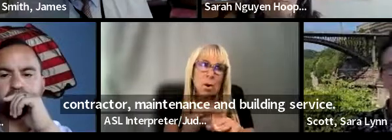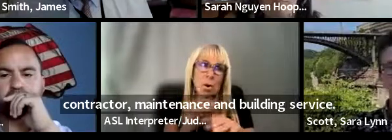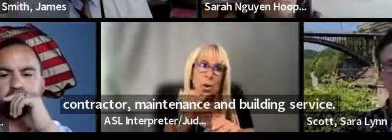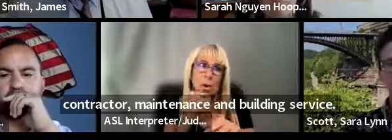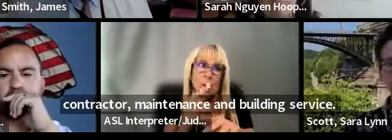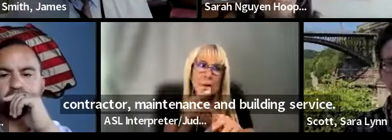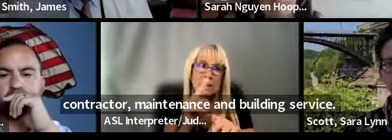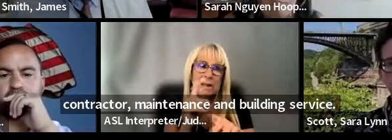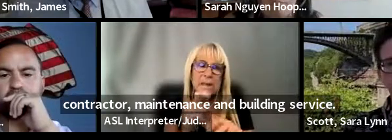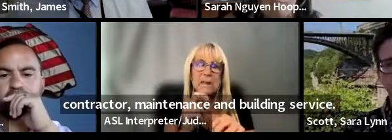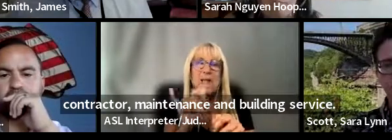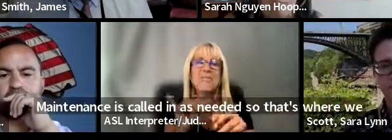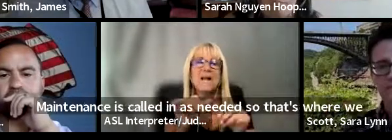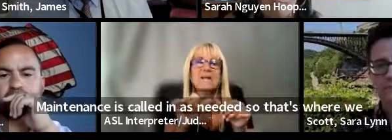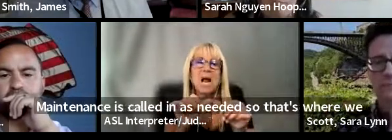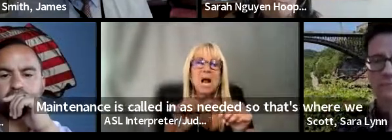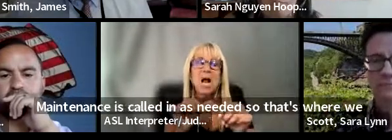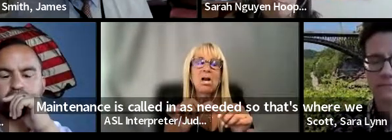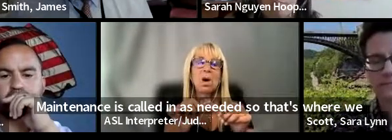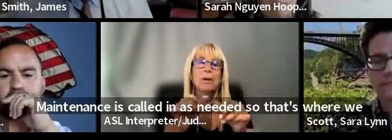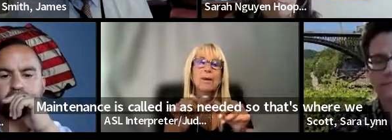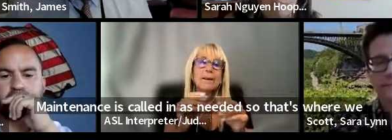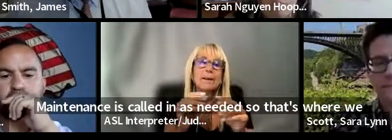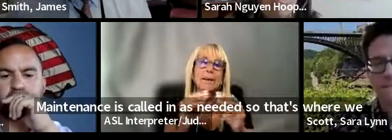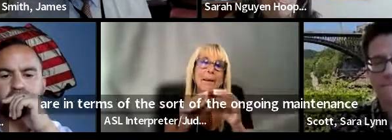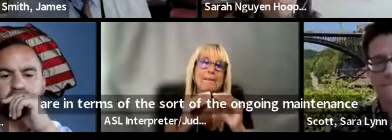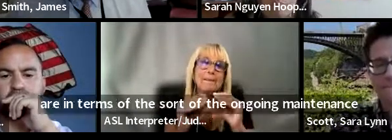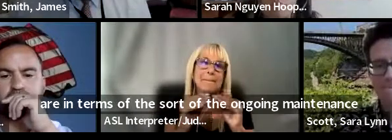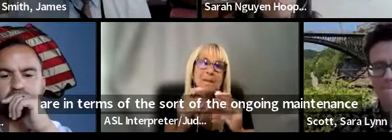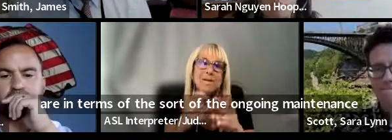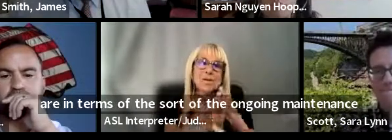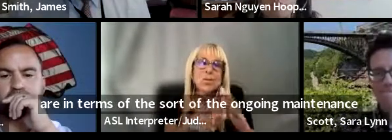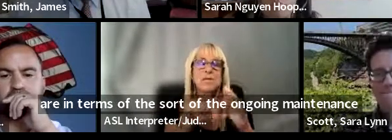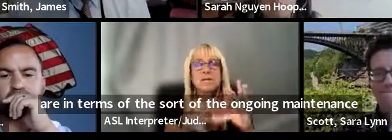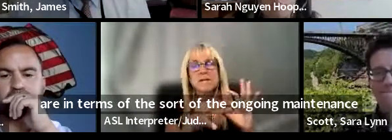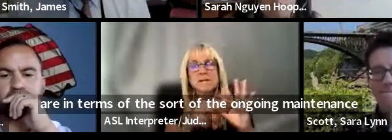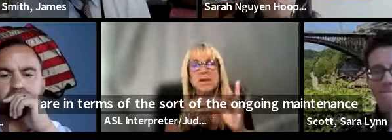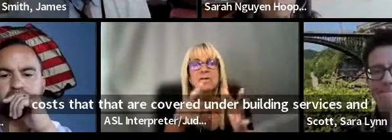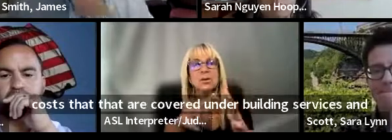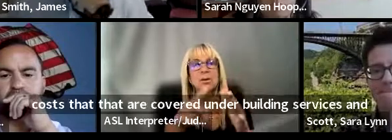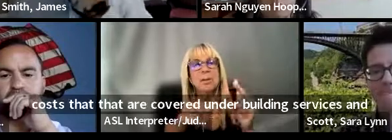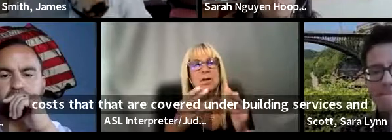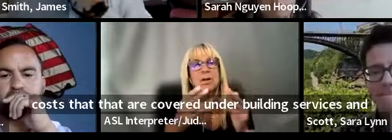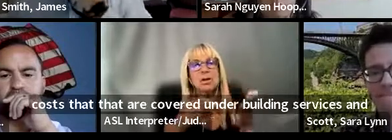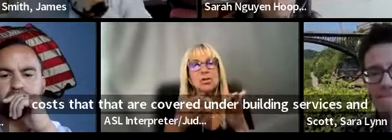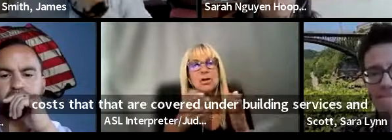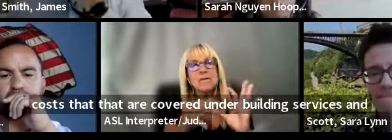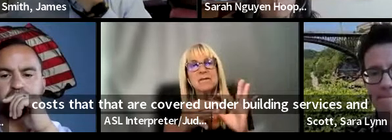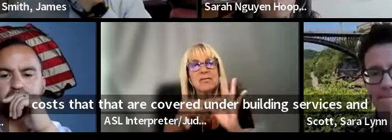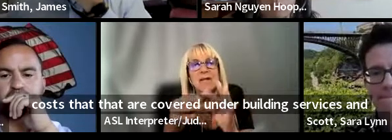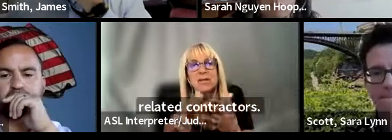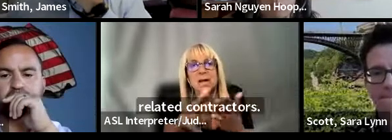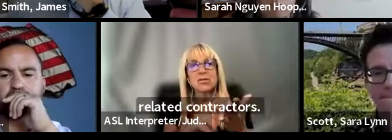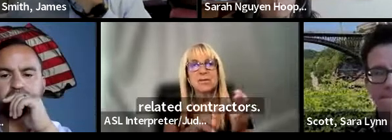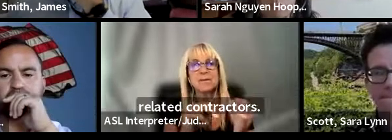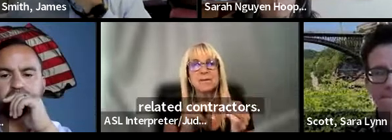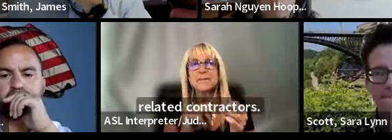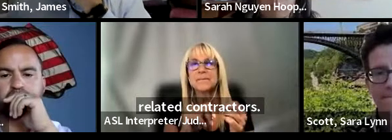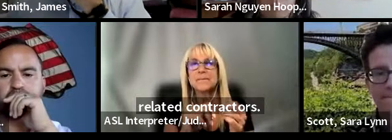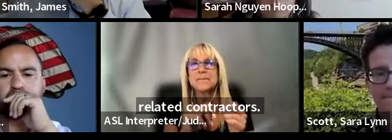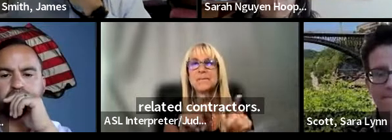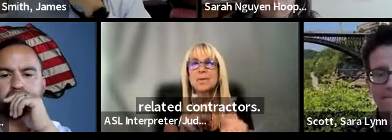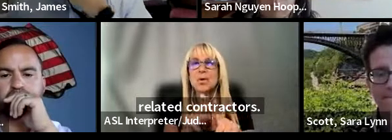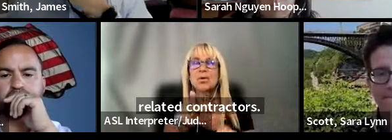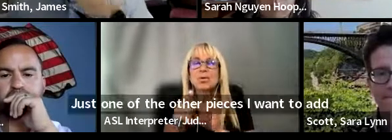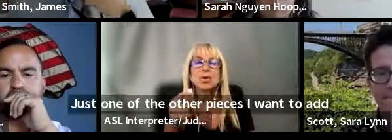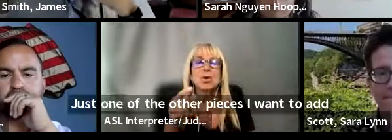the sort of the ongoing maintenance costs that are covered under building services and related contractors. Just one of the other pieces I want to add